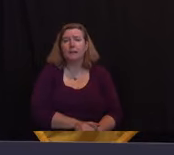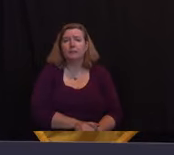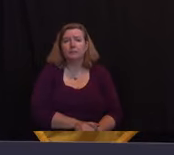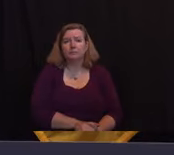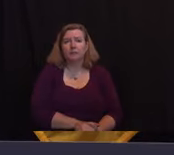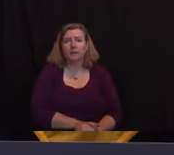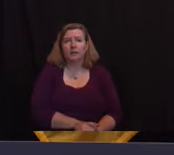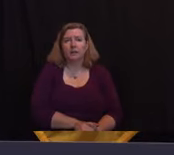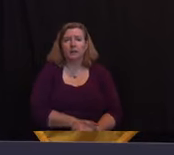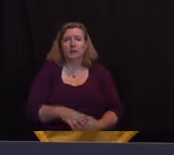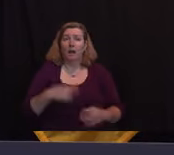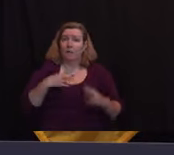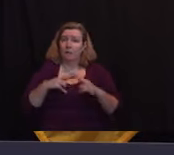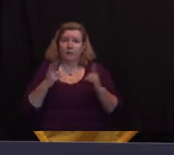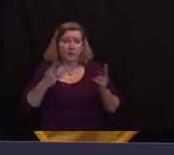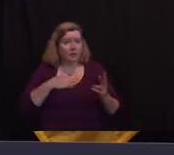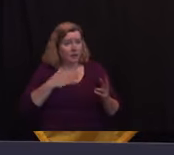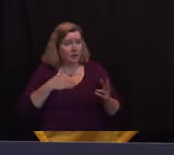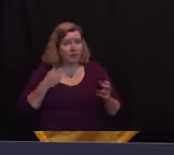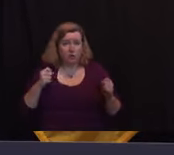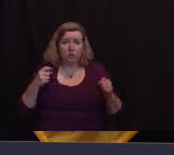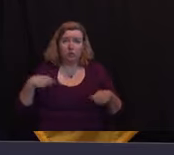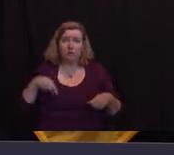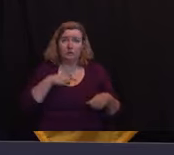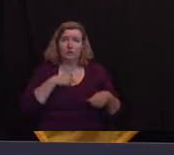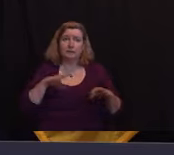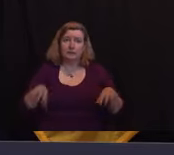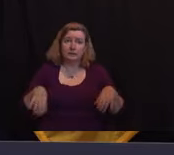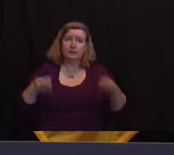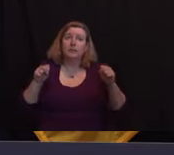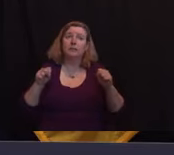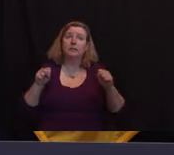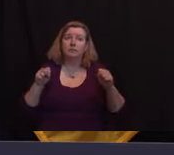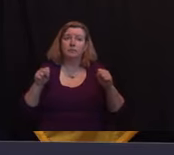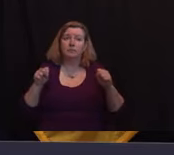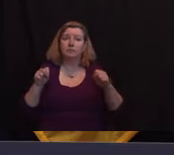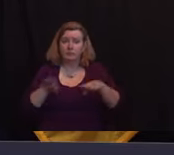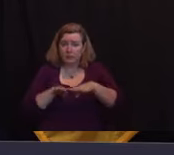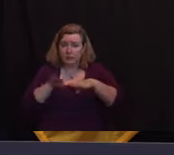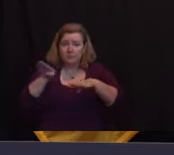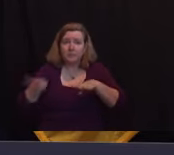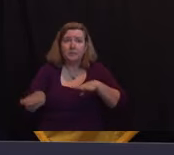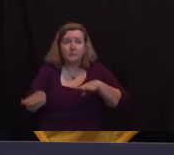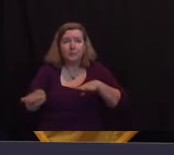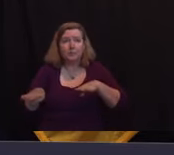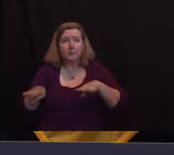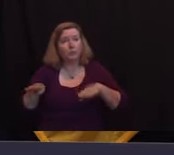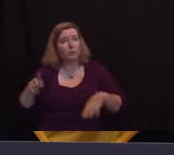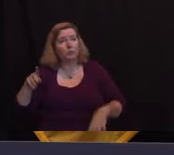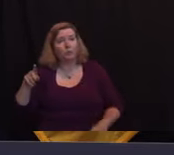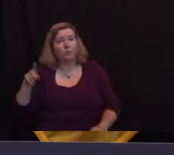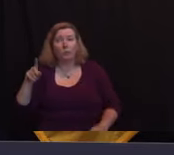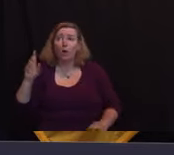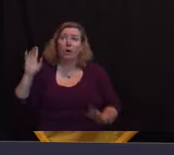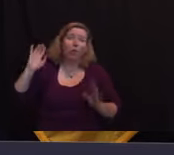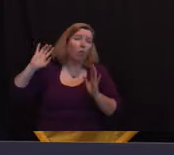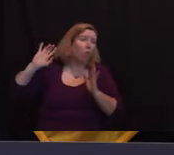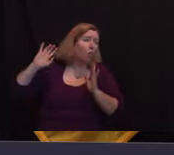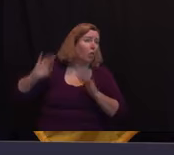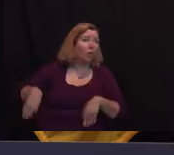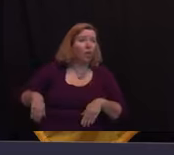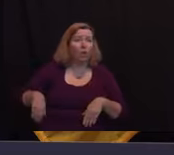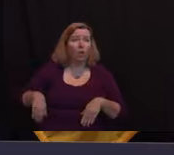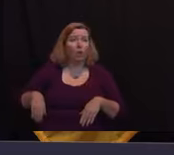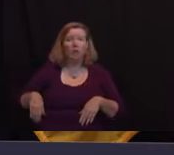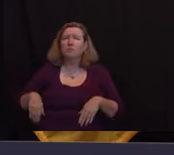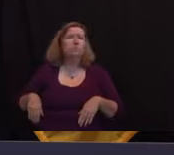glad we were able to take the step, but that does not mean that we can let our guard down and not be vigilant about finding ways